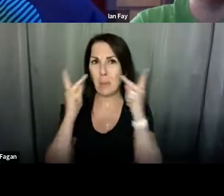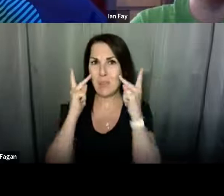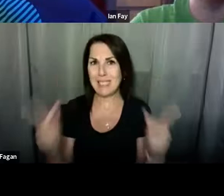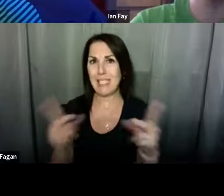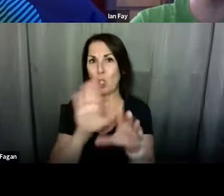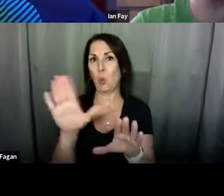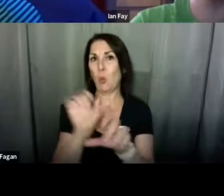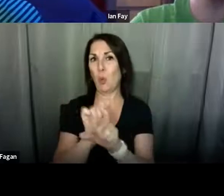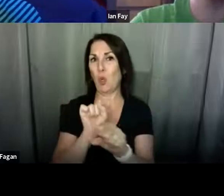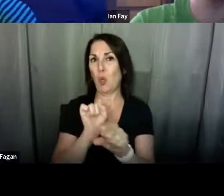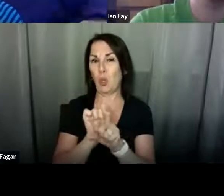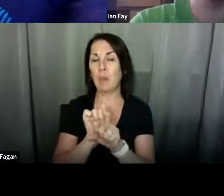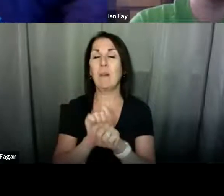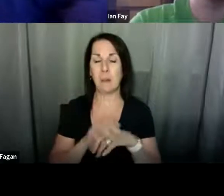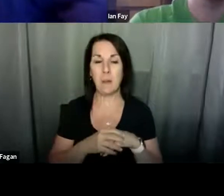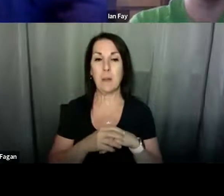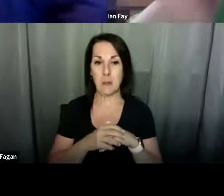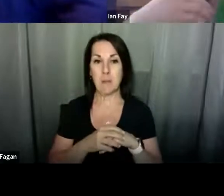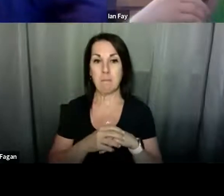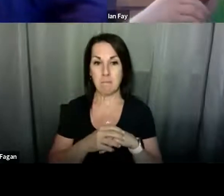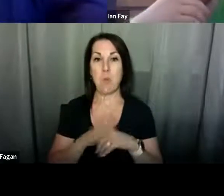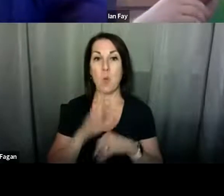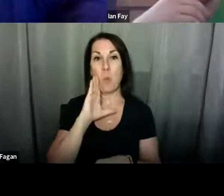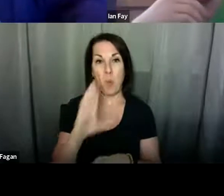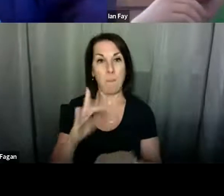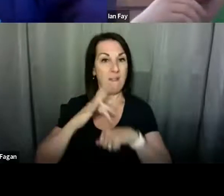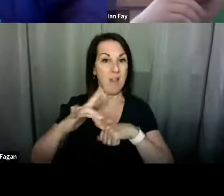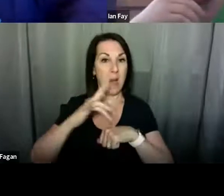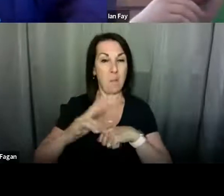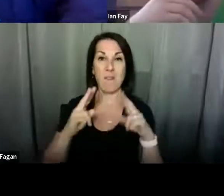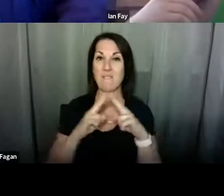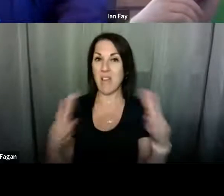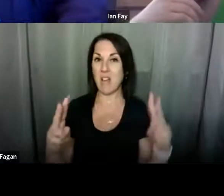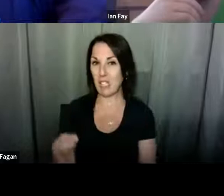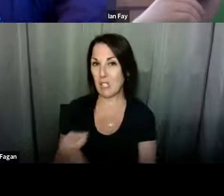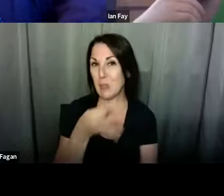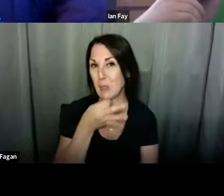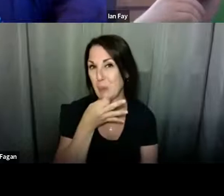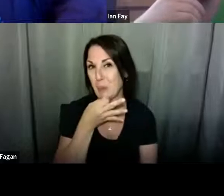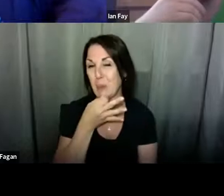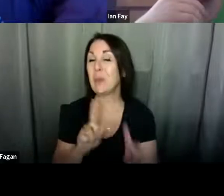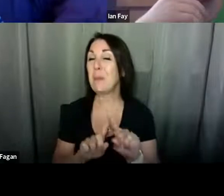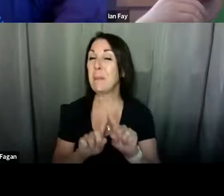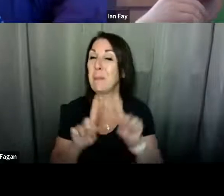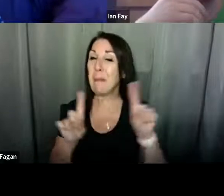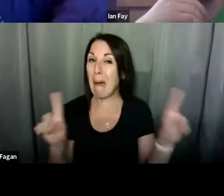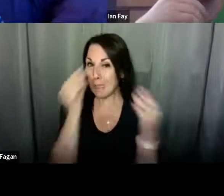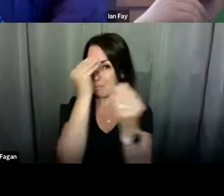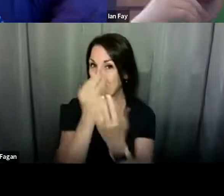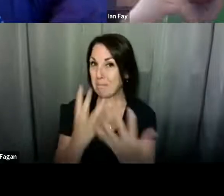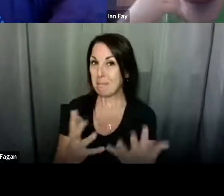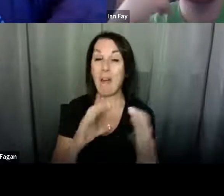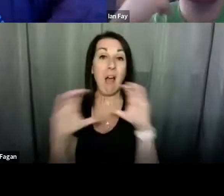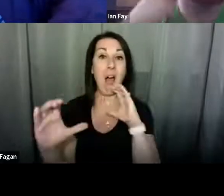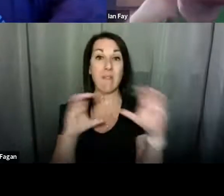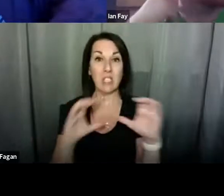work. It is going to be available very soon. But I have to tell you, the